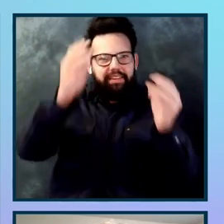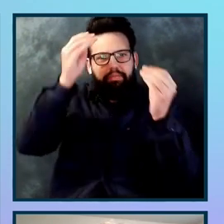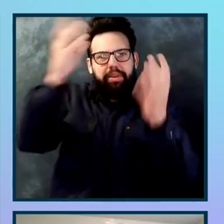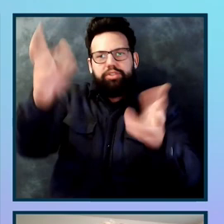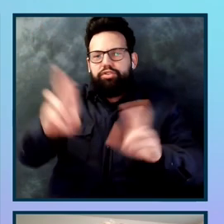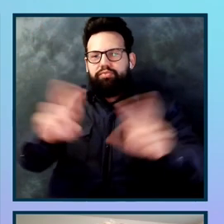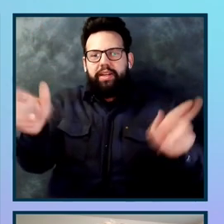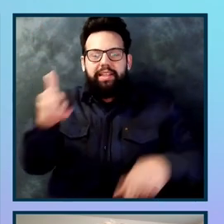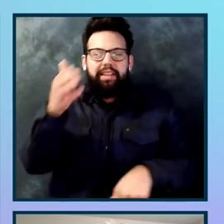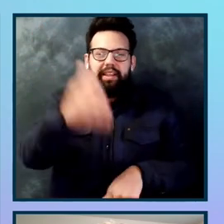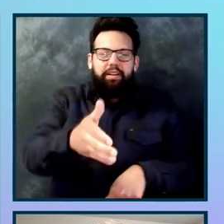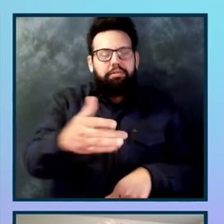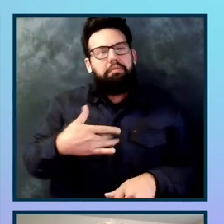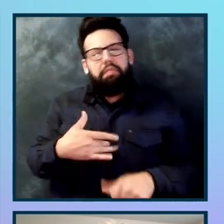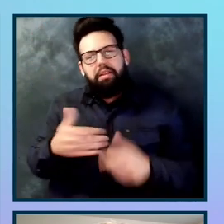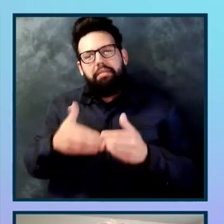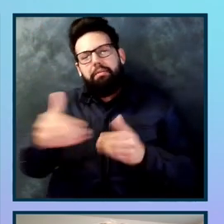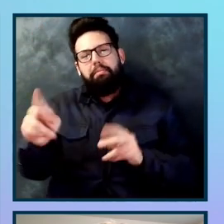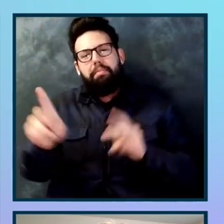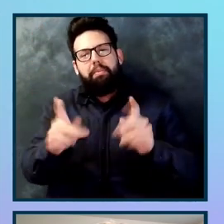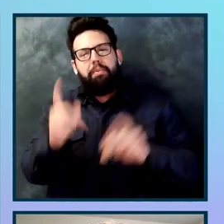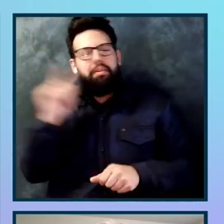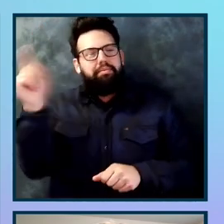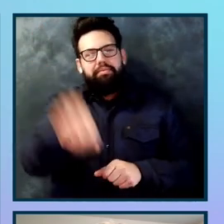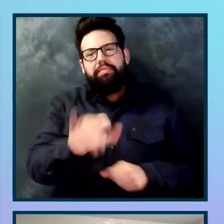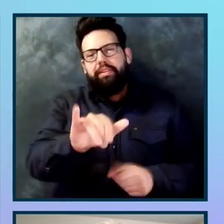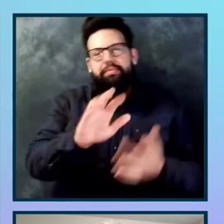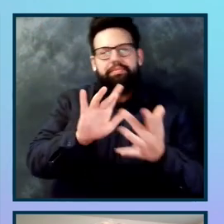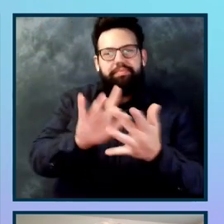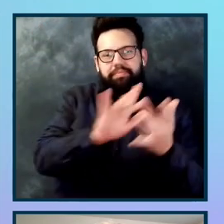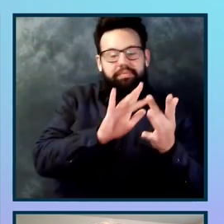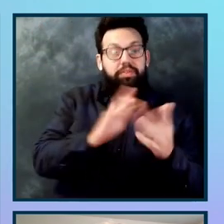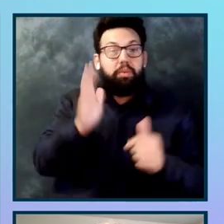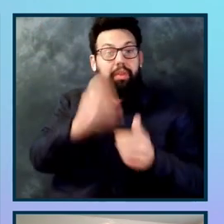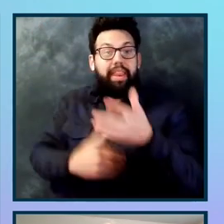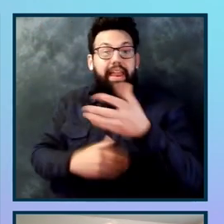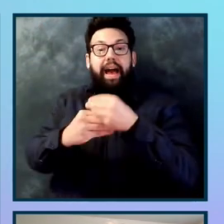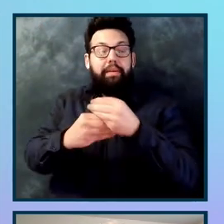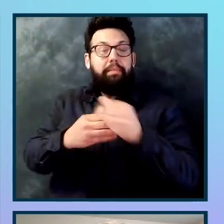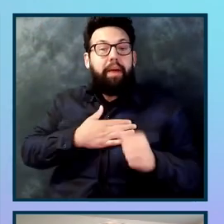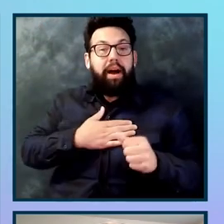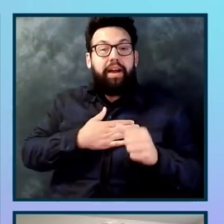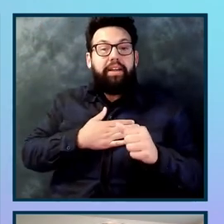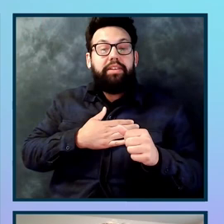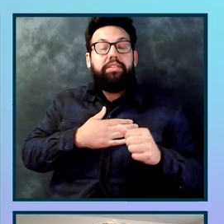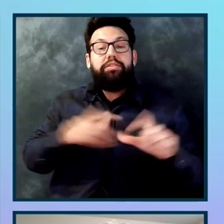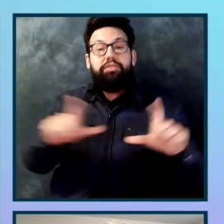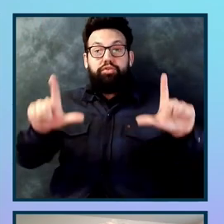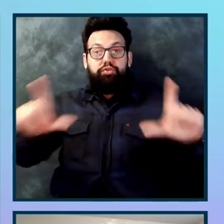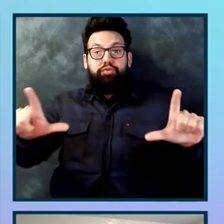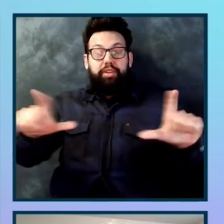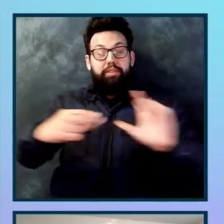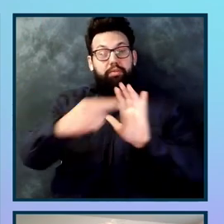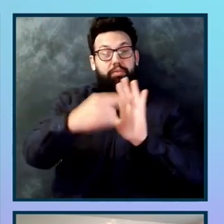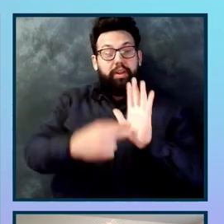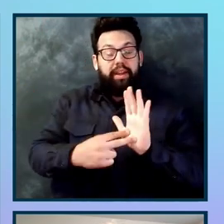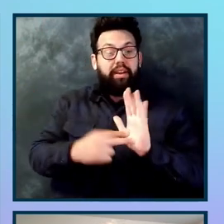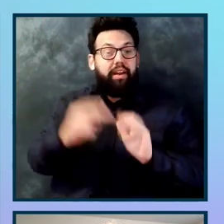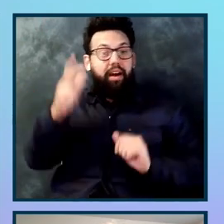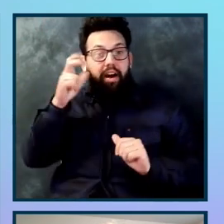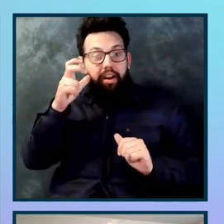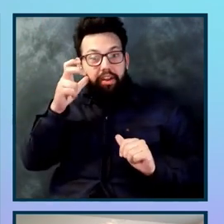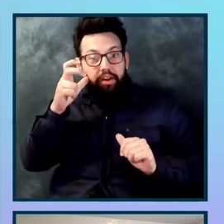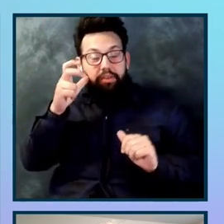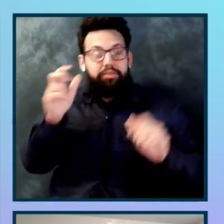going to do now is I'm going to enable my screen reader audio for you to be able to hear so you can hear what I hear, and we'll compare it with